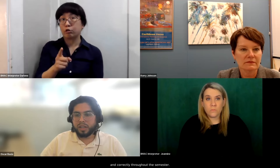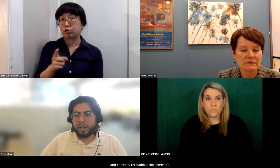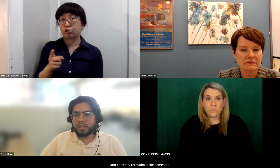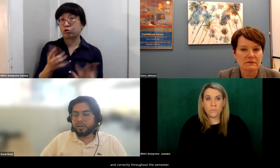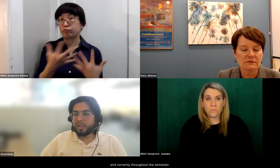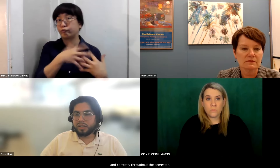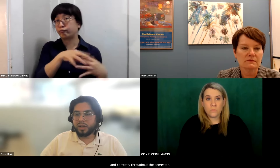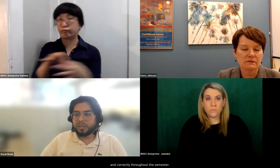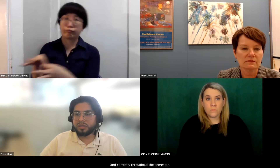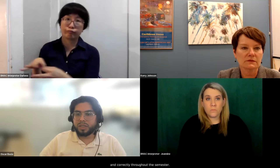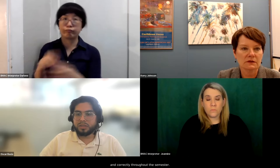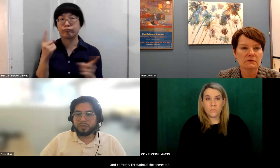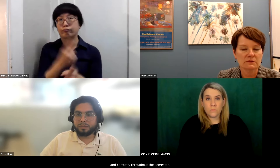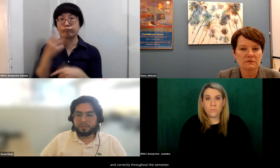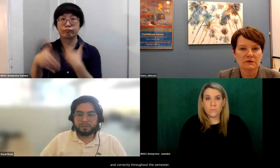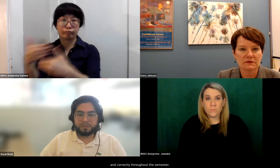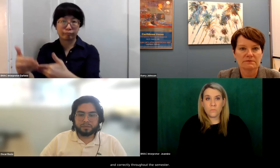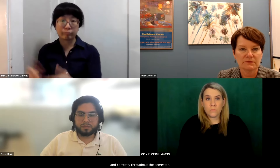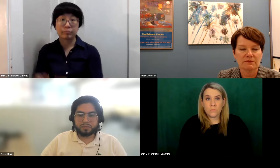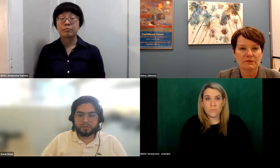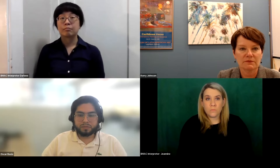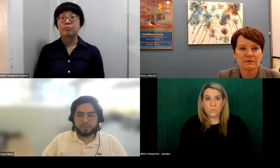smoothly and correctly throughout the semester.